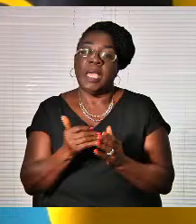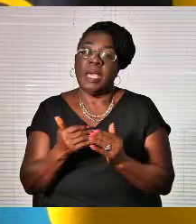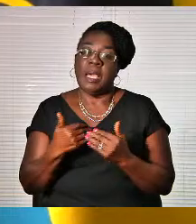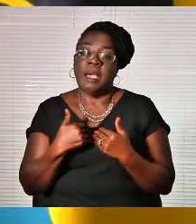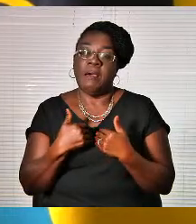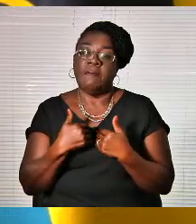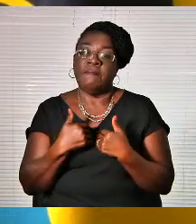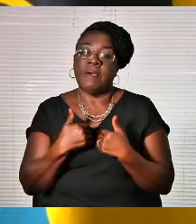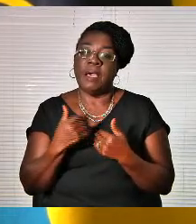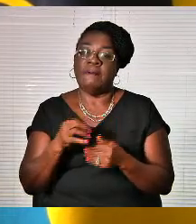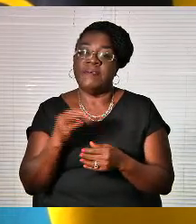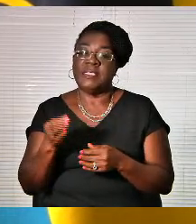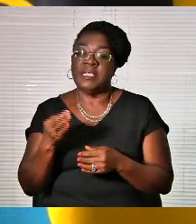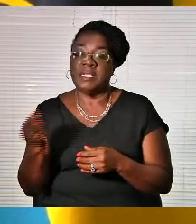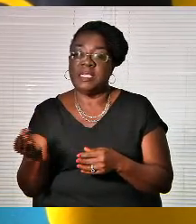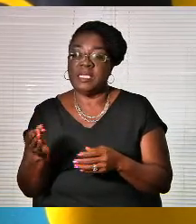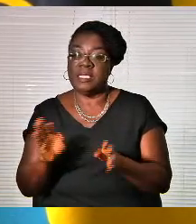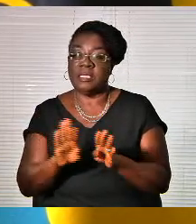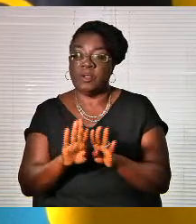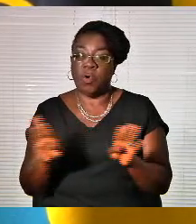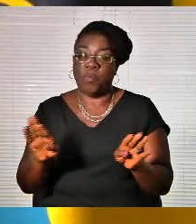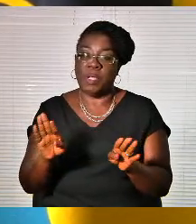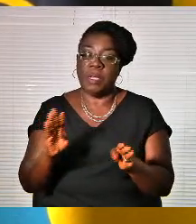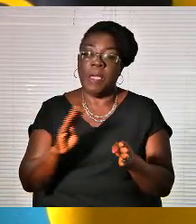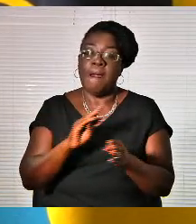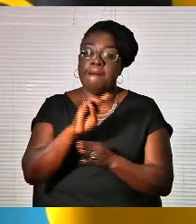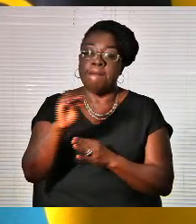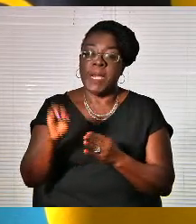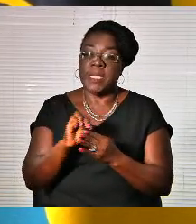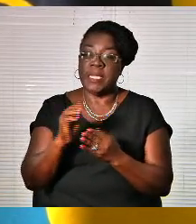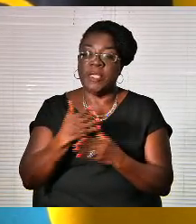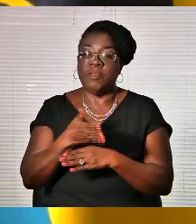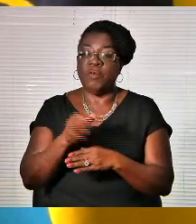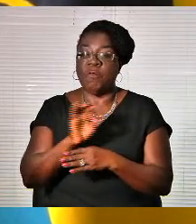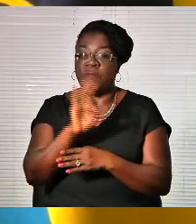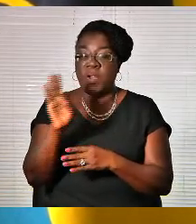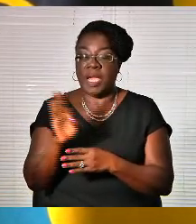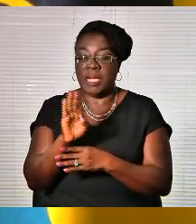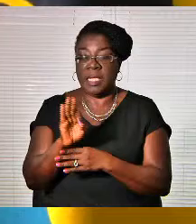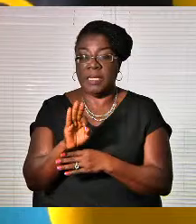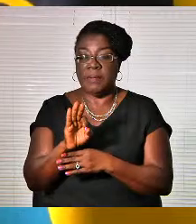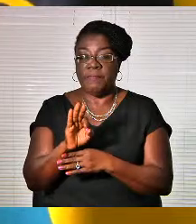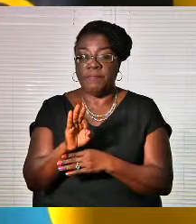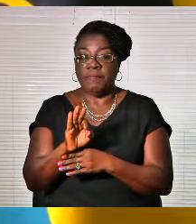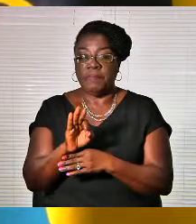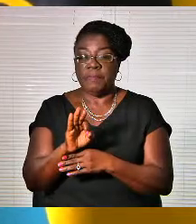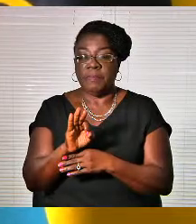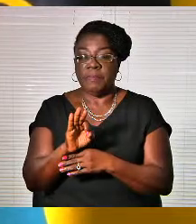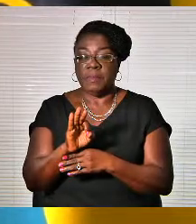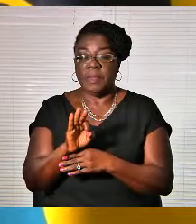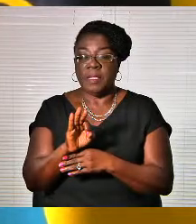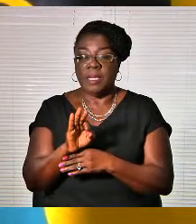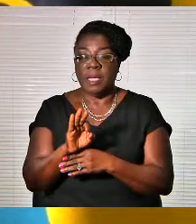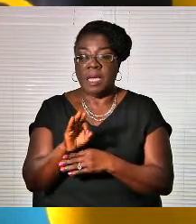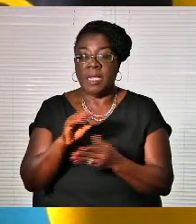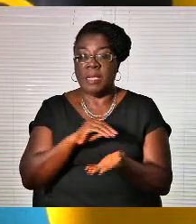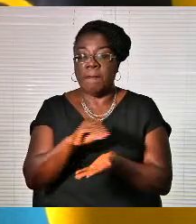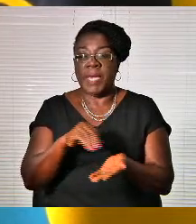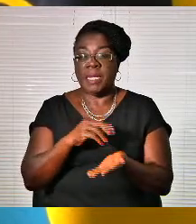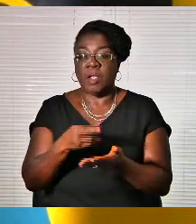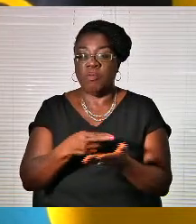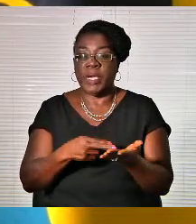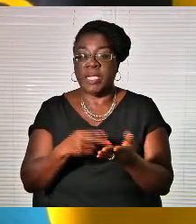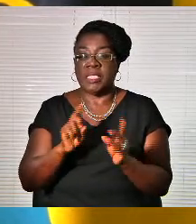our facilities open Monday through Friday, and by all means, the Medical Records